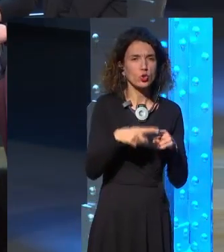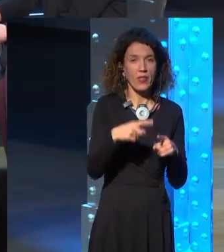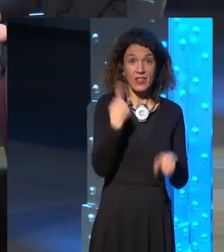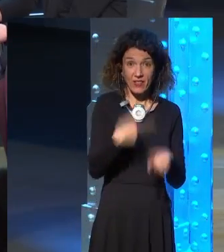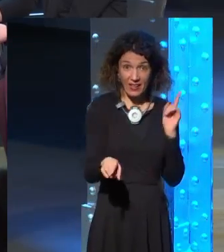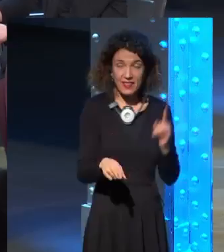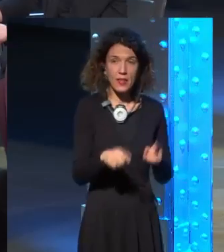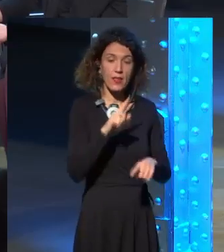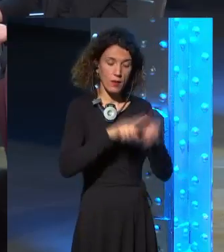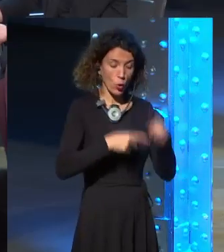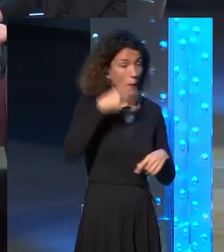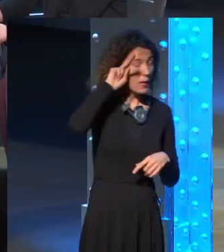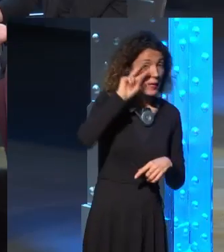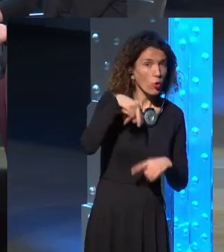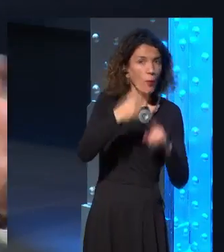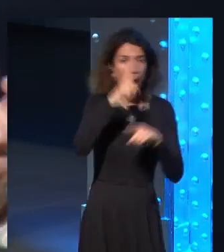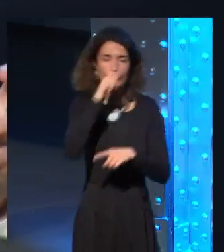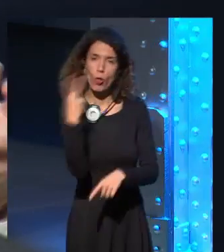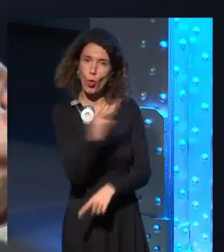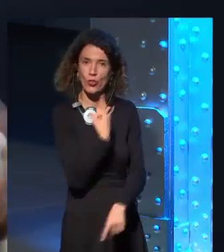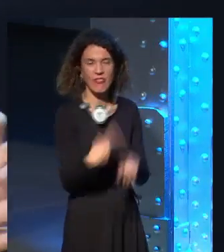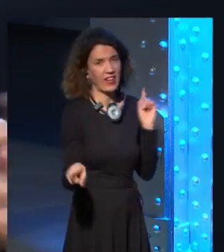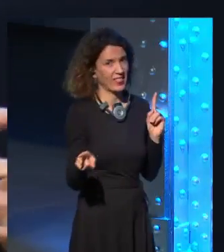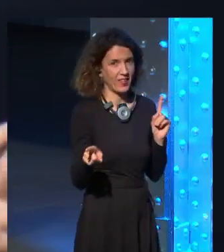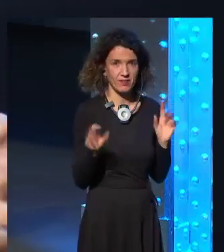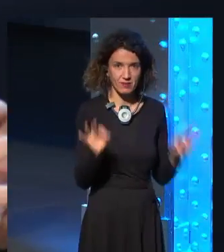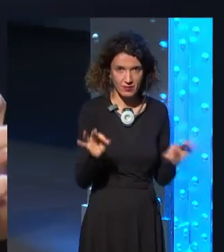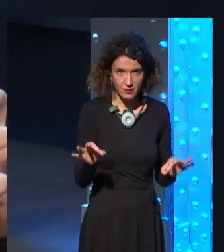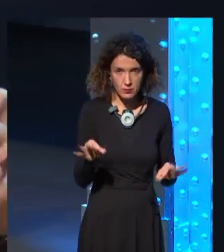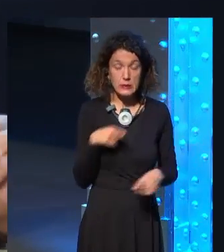And I think that whole